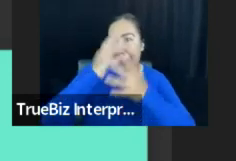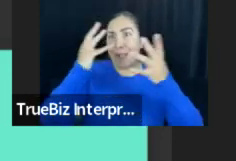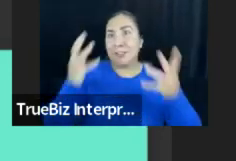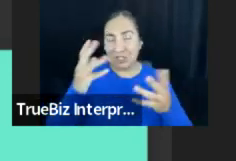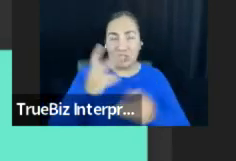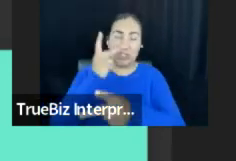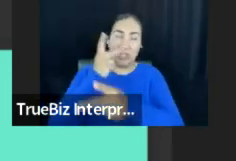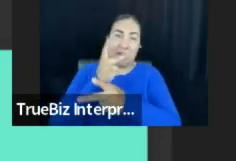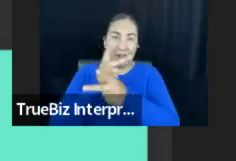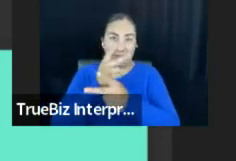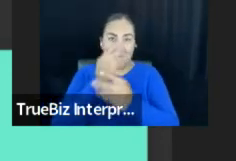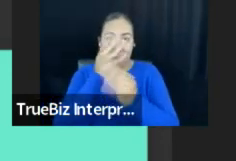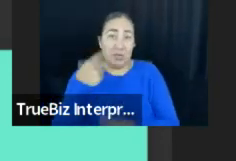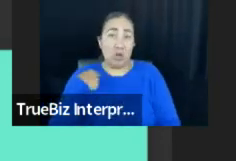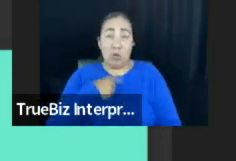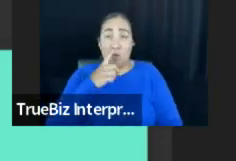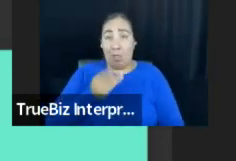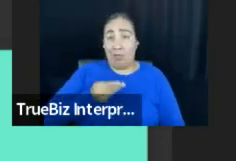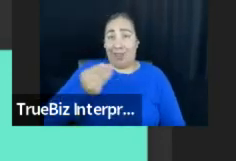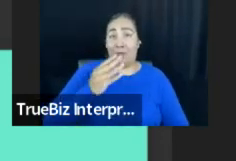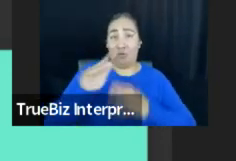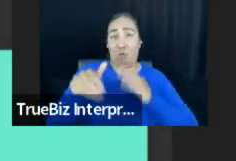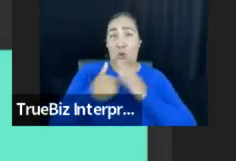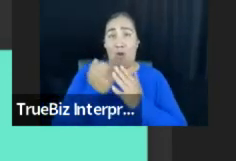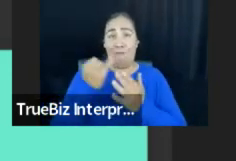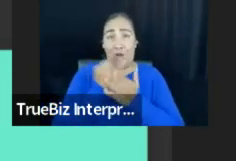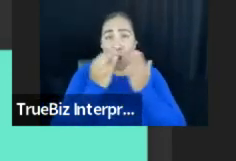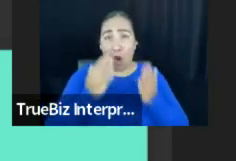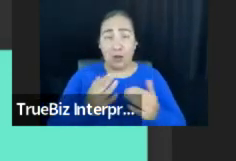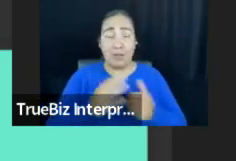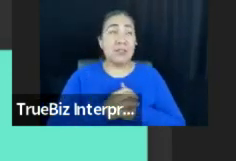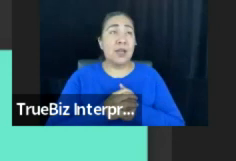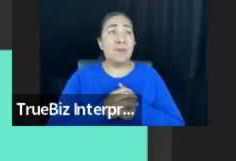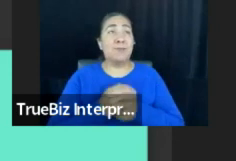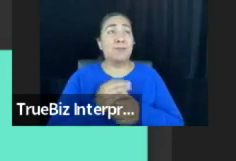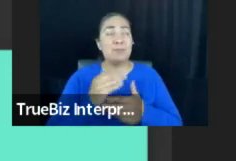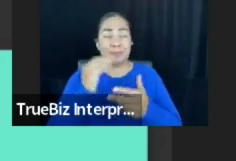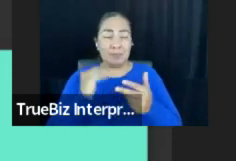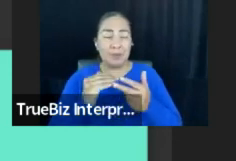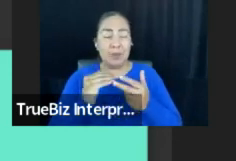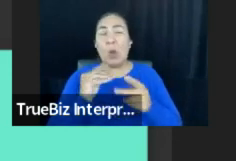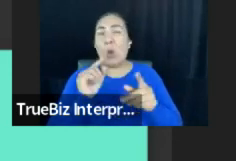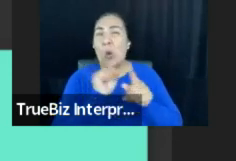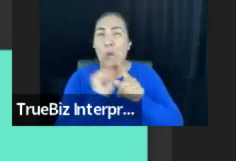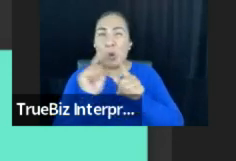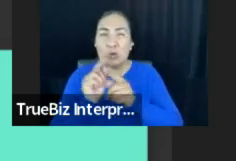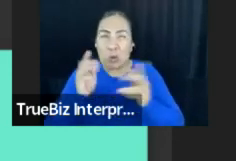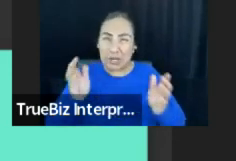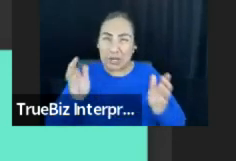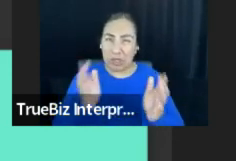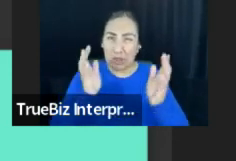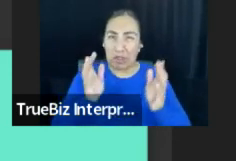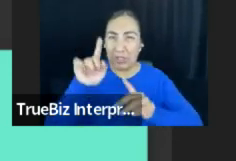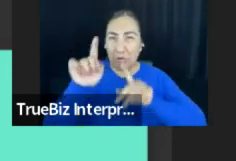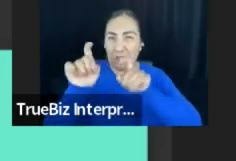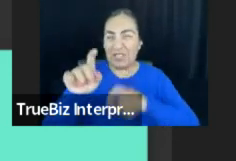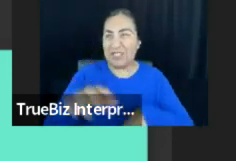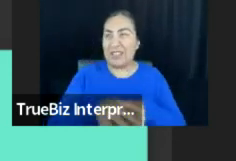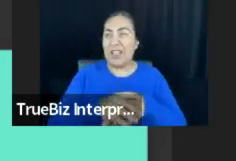artists. The other thing is just encouraging the questions, because something else that we have learned